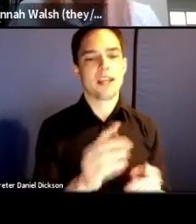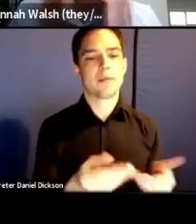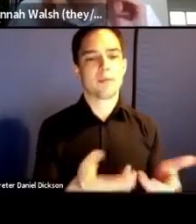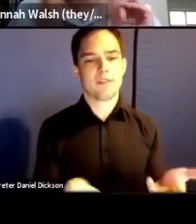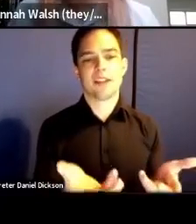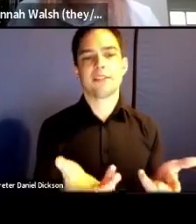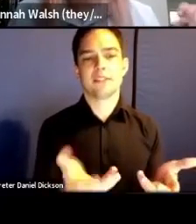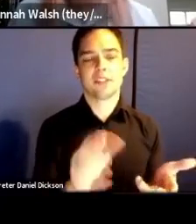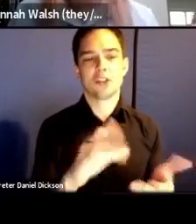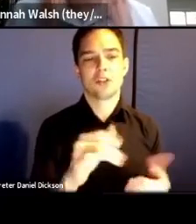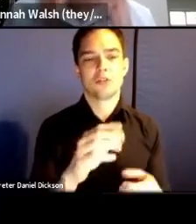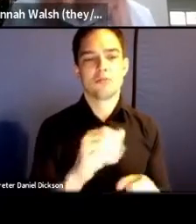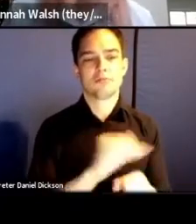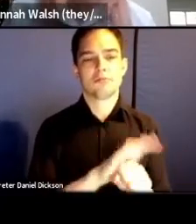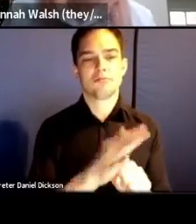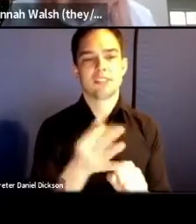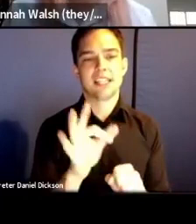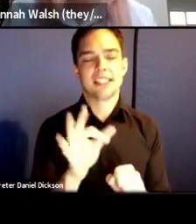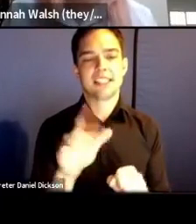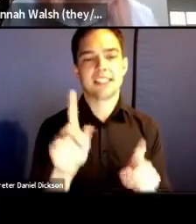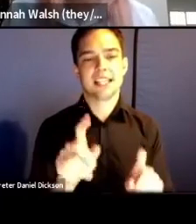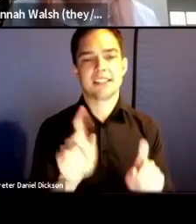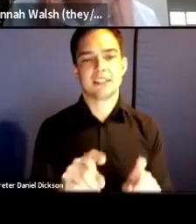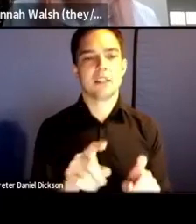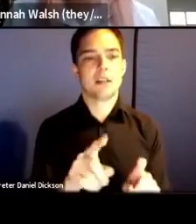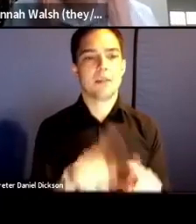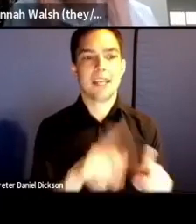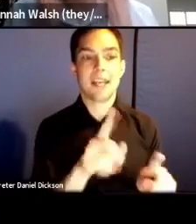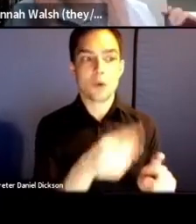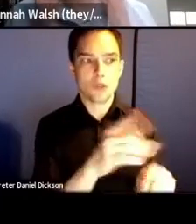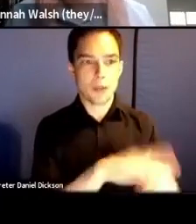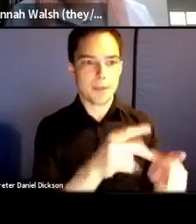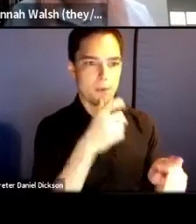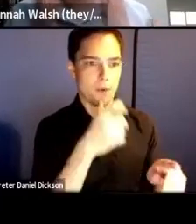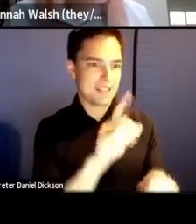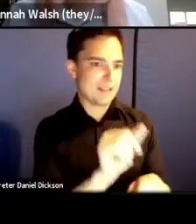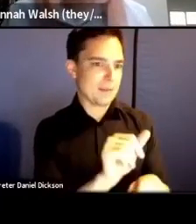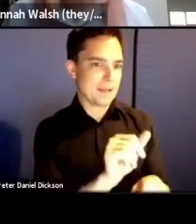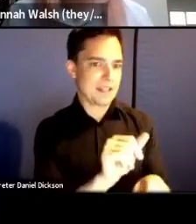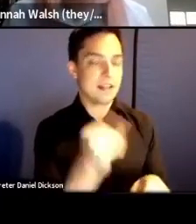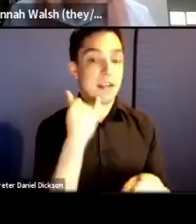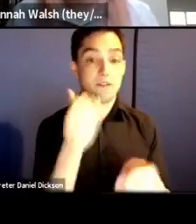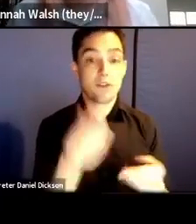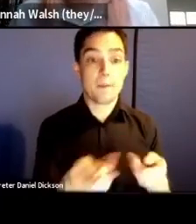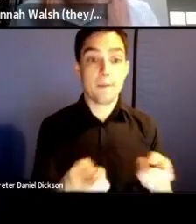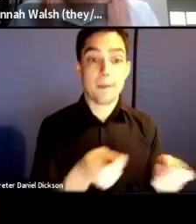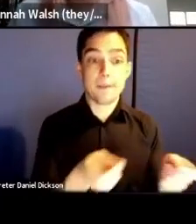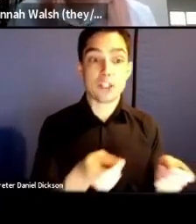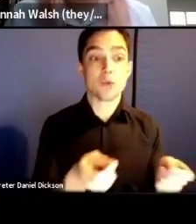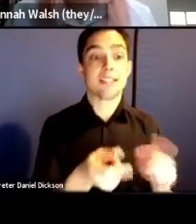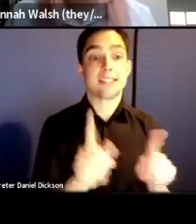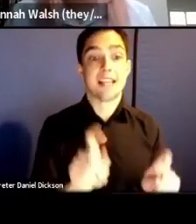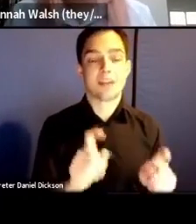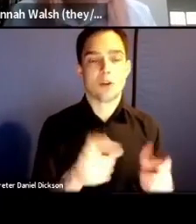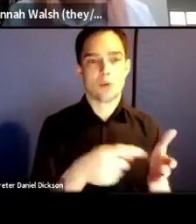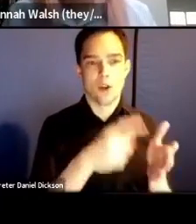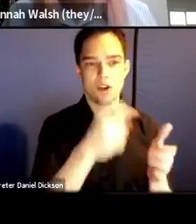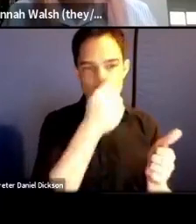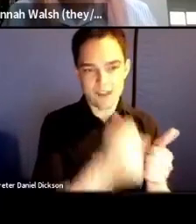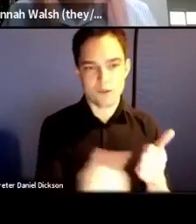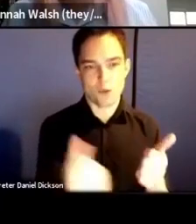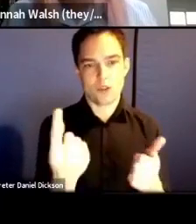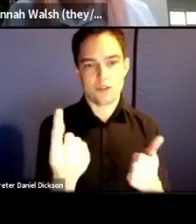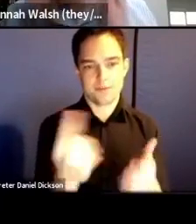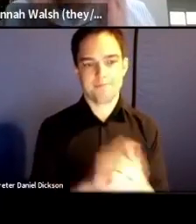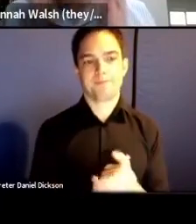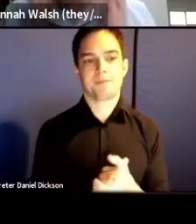tests, but they, again, cannot only perform these tests on people with disabilities. So if they're going to be administering tests, it has to be to everybody.